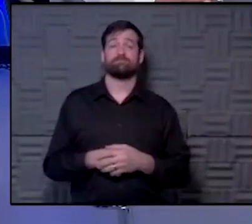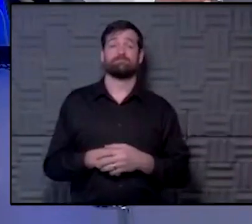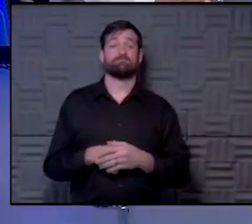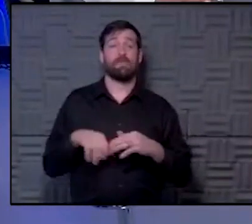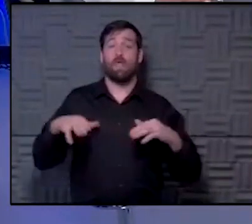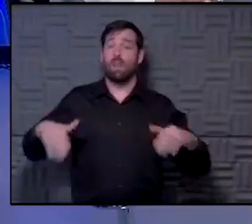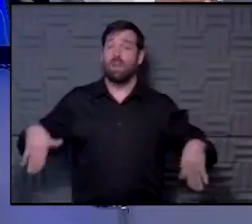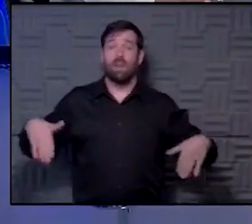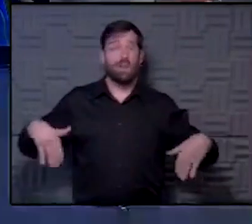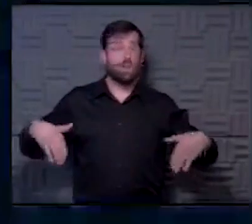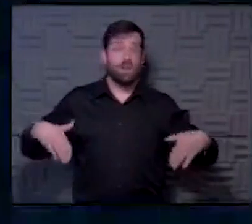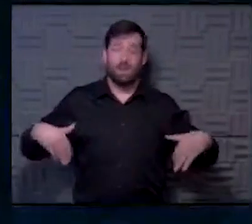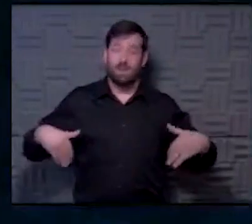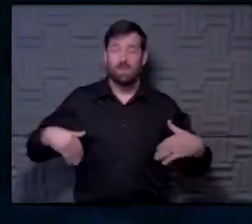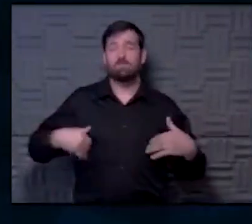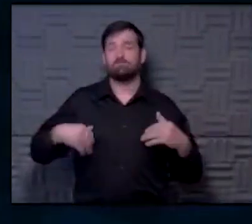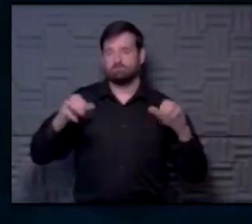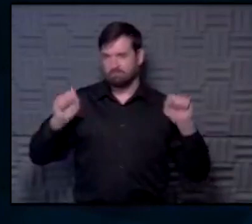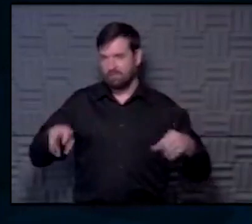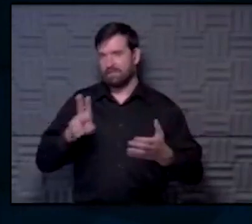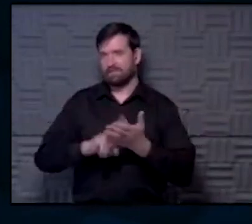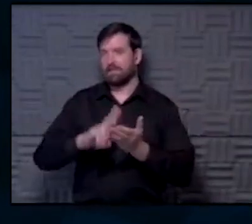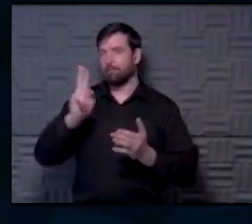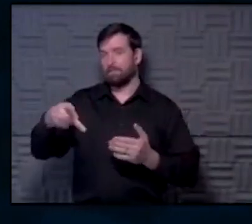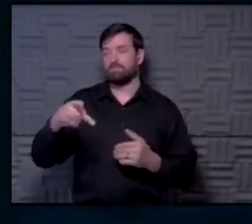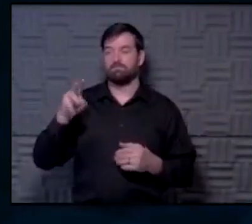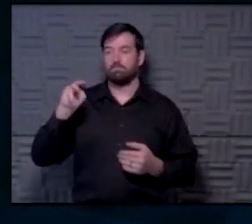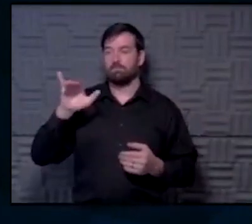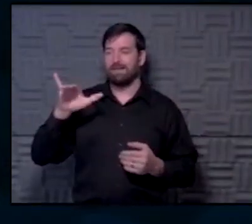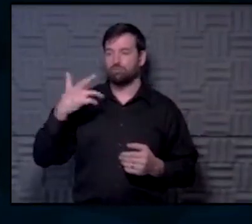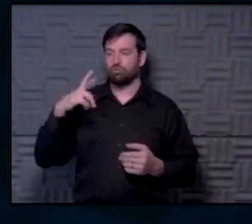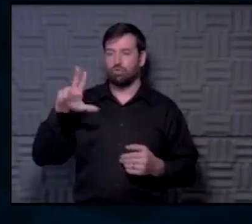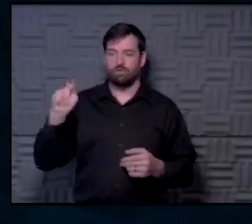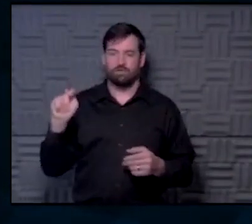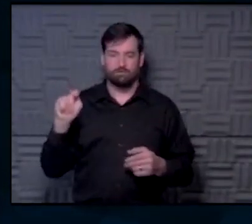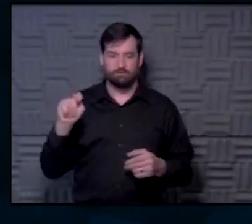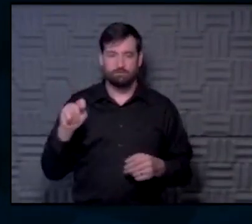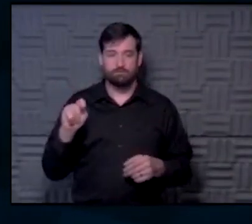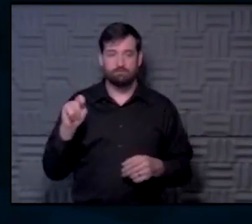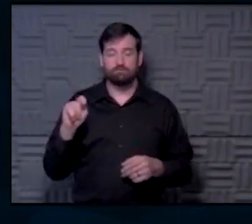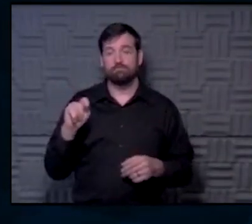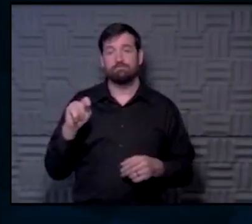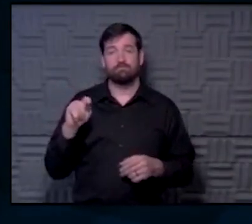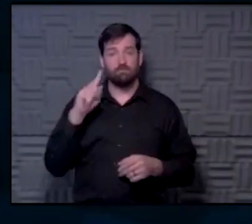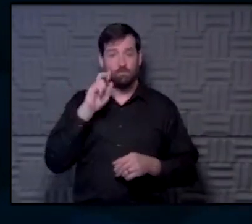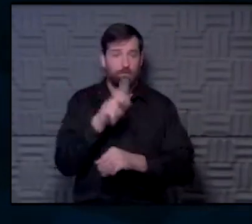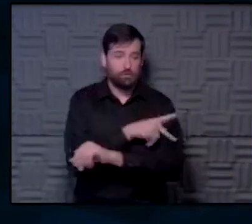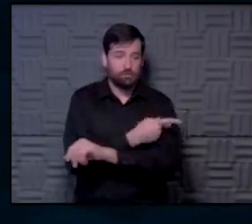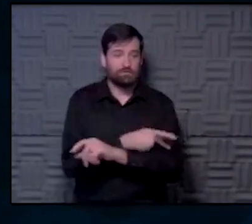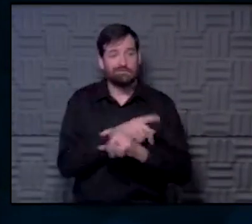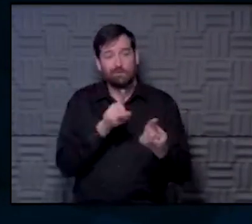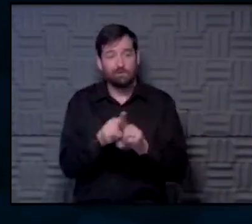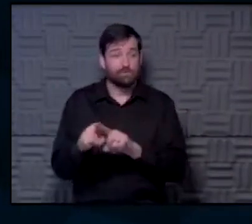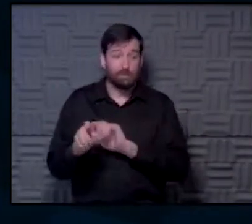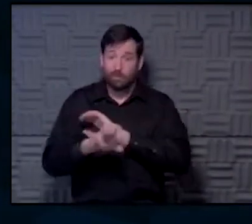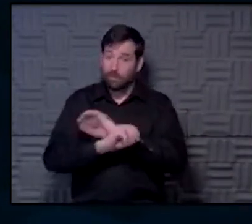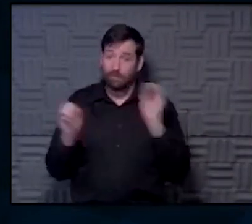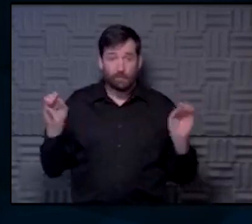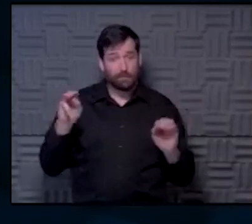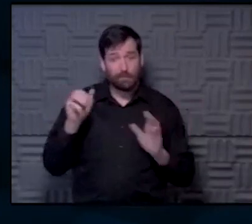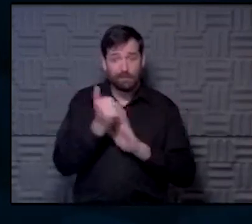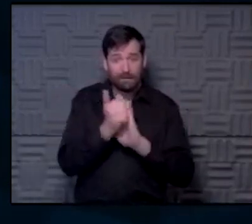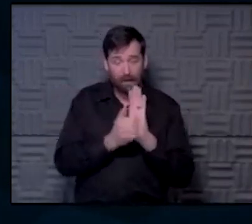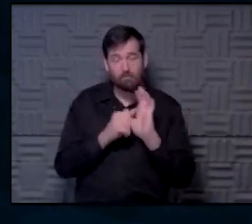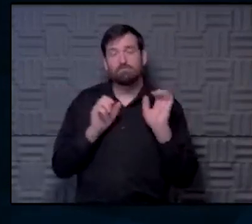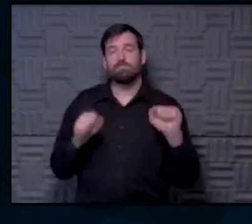haven't yet, you can sign up through MyChart if you're a patient here. But we also have the ability for those who don't have a MyChart account to